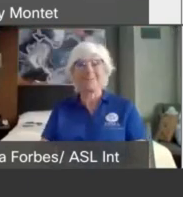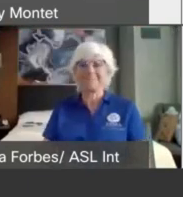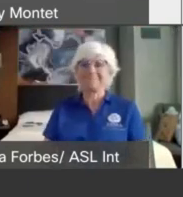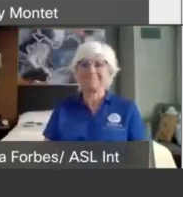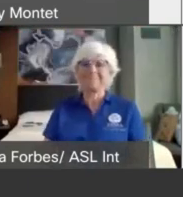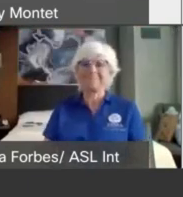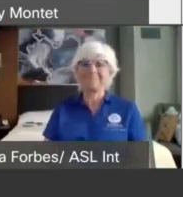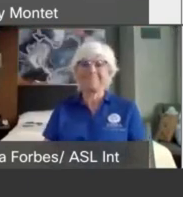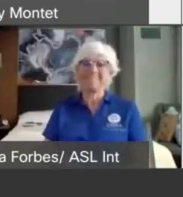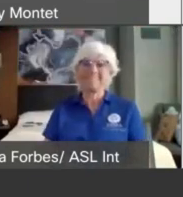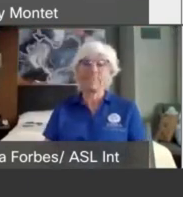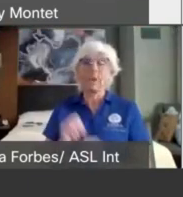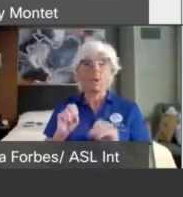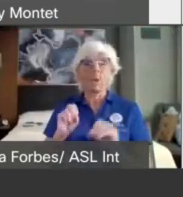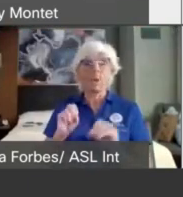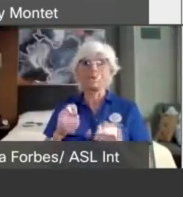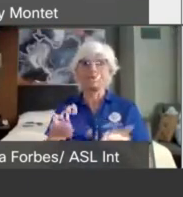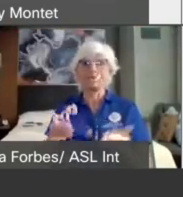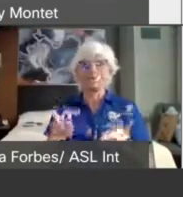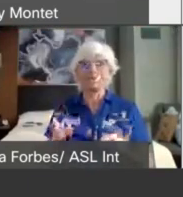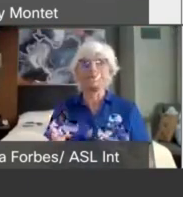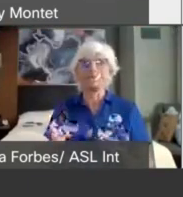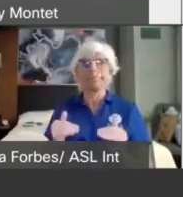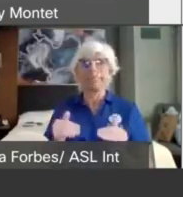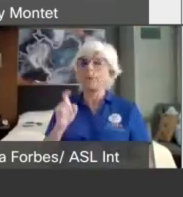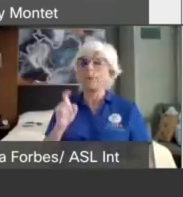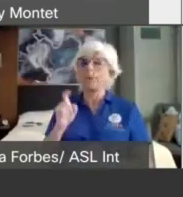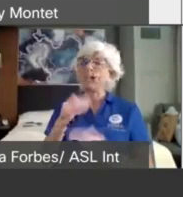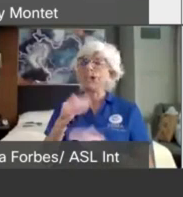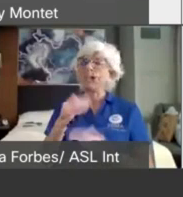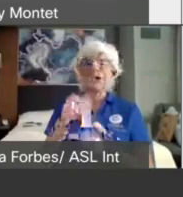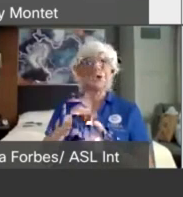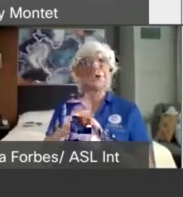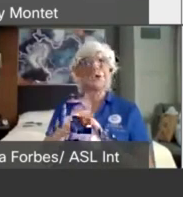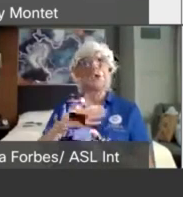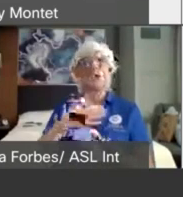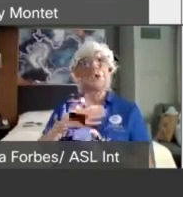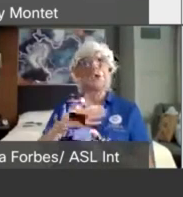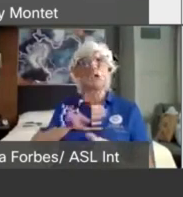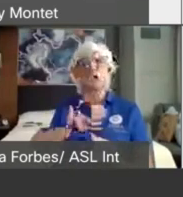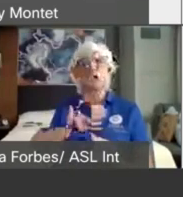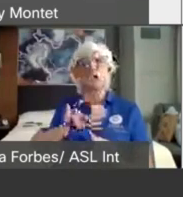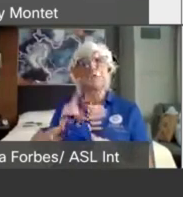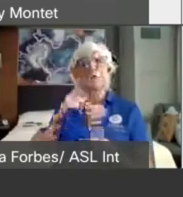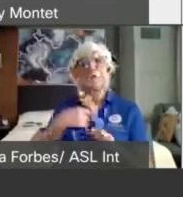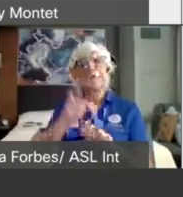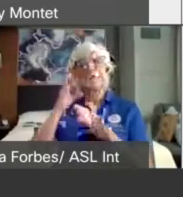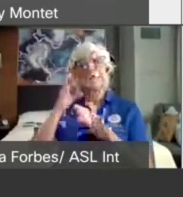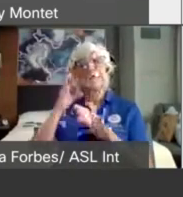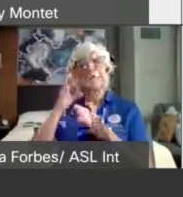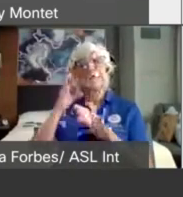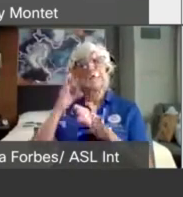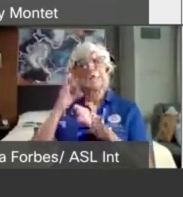Okay, moving right along. Do I have to wait until my insurance makes a decision about my damages before I apply to